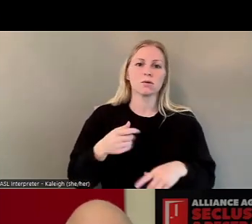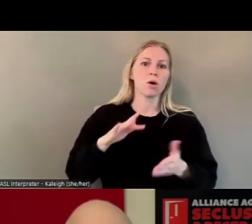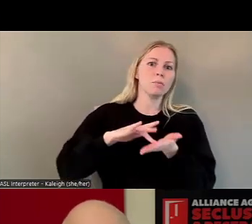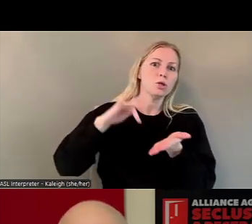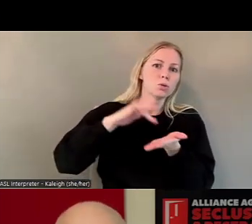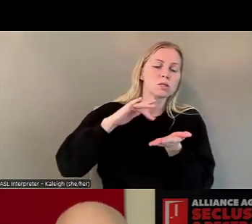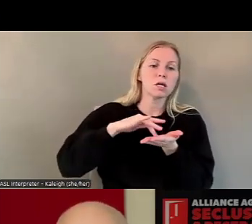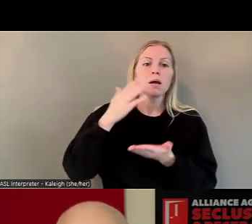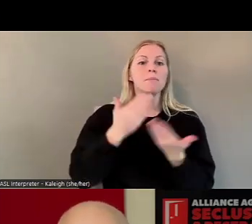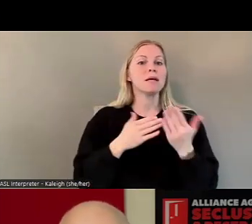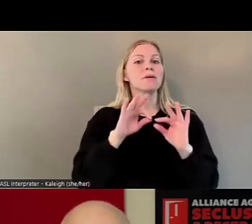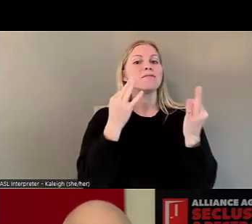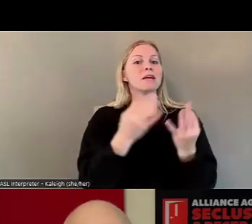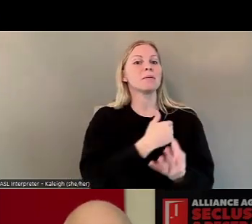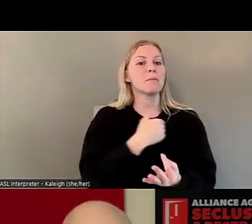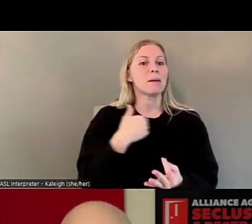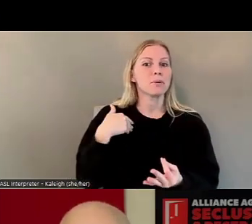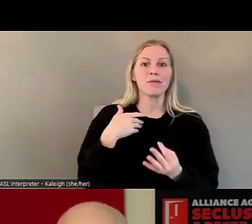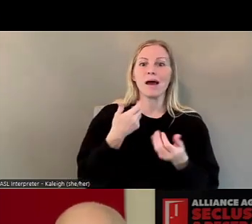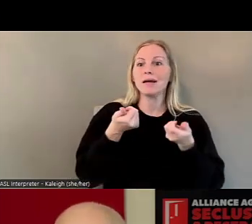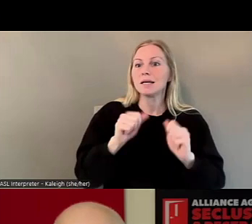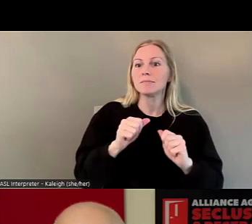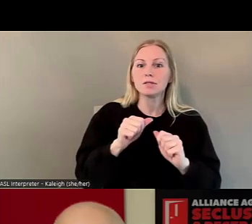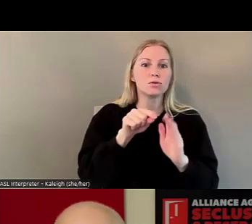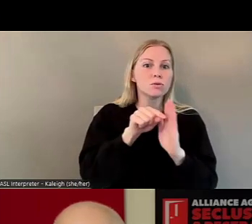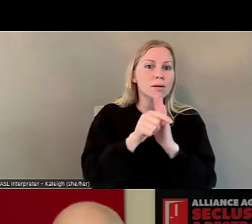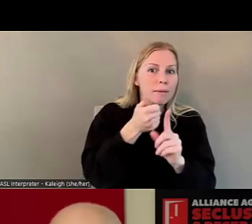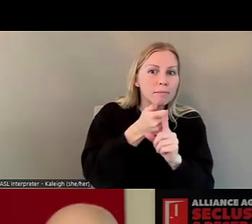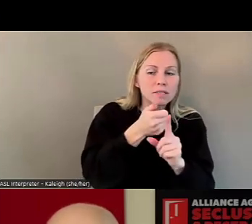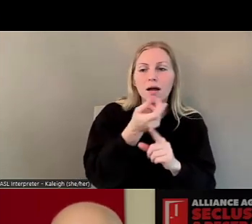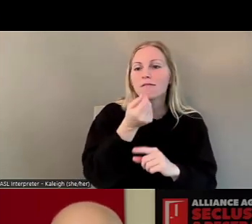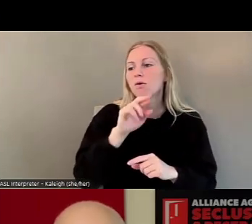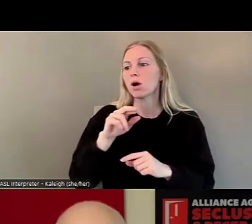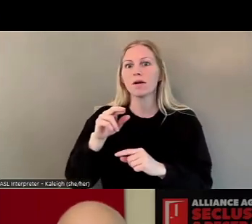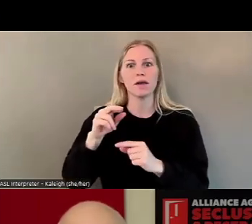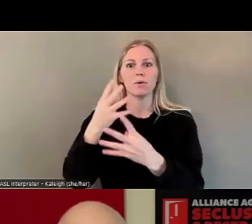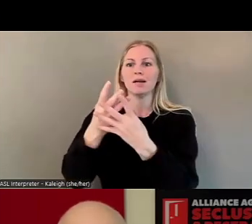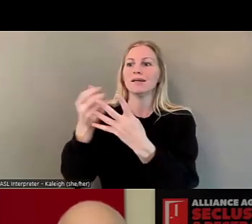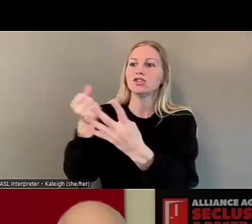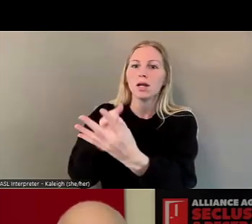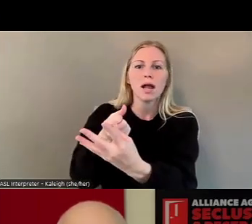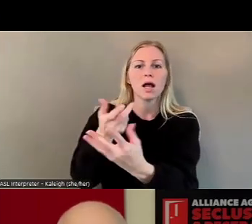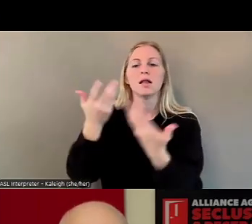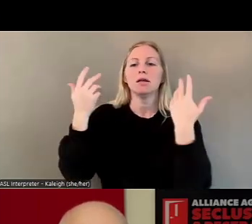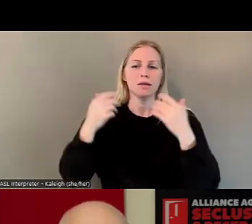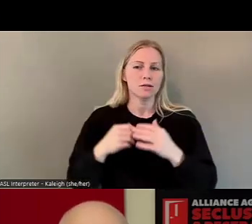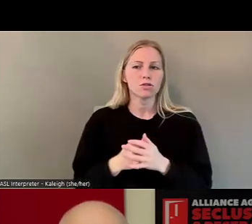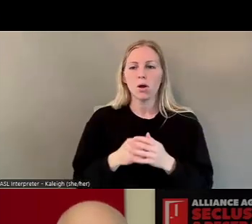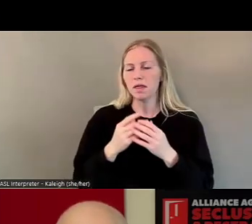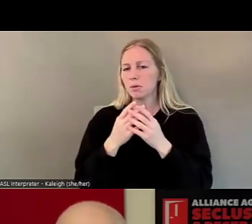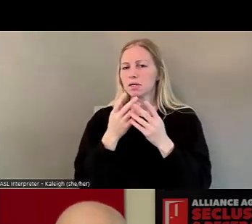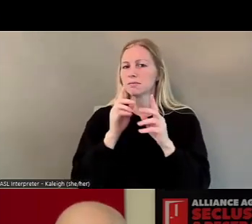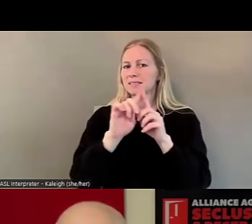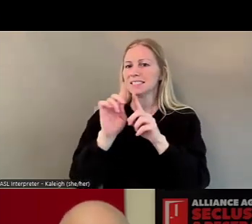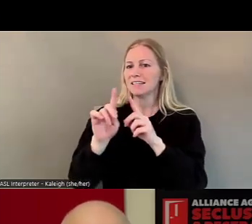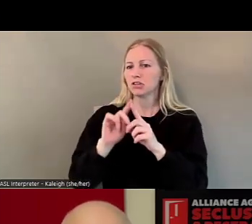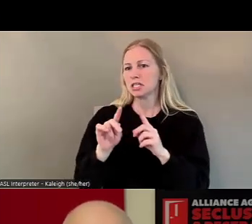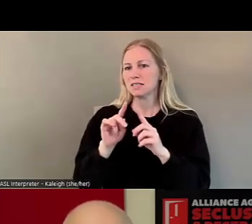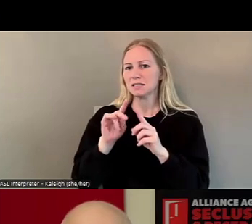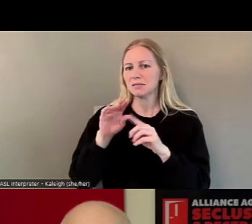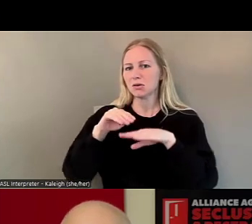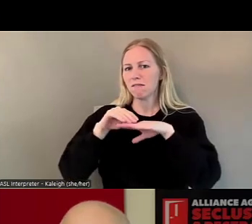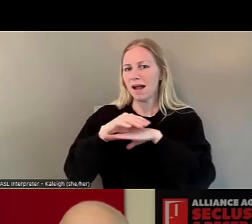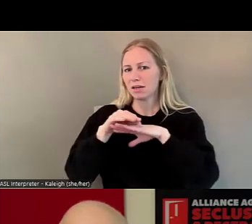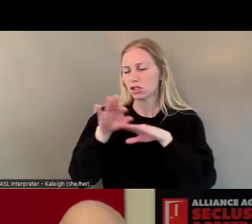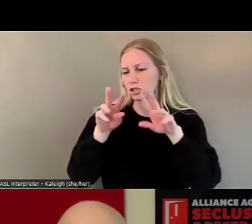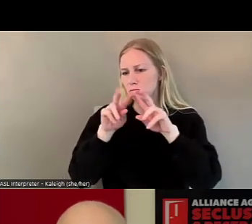or attempted suicide. There were kind of a list of things that they looked at in this study. And what we found is that about 64% of